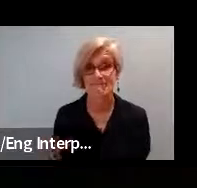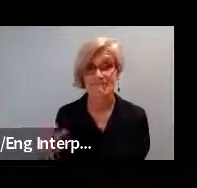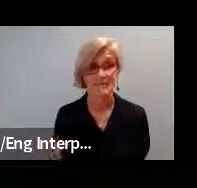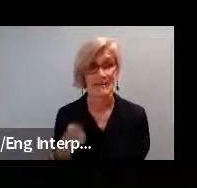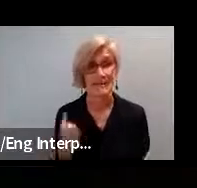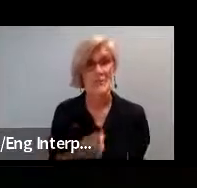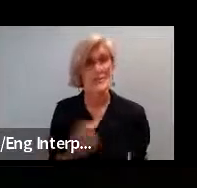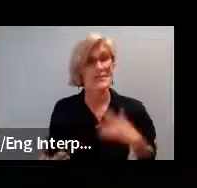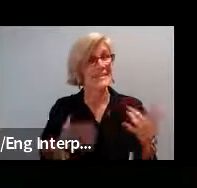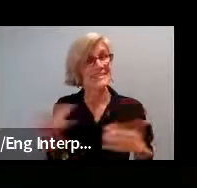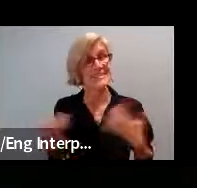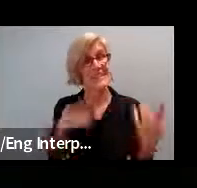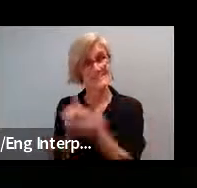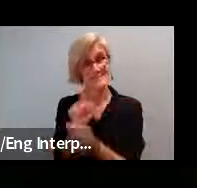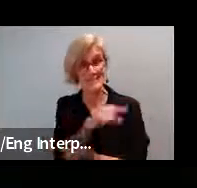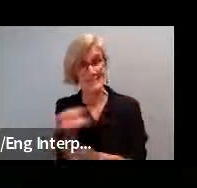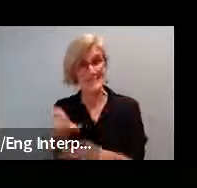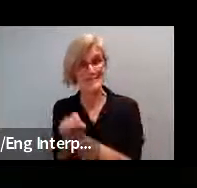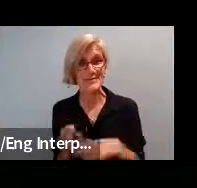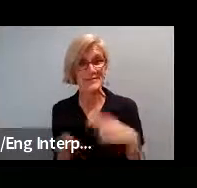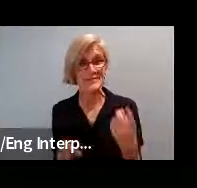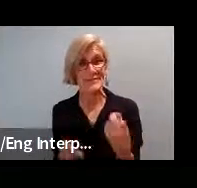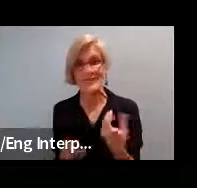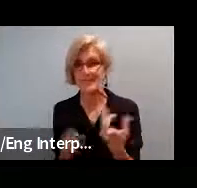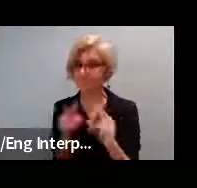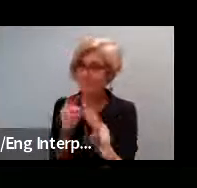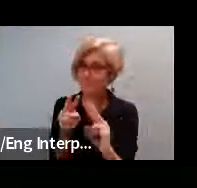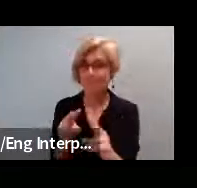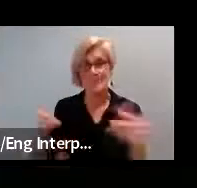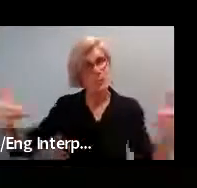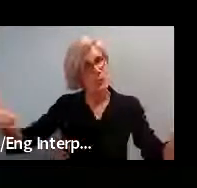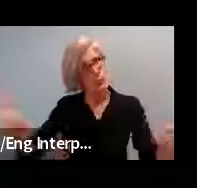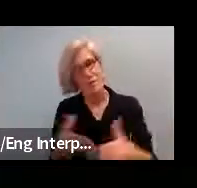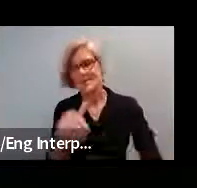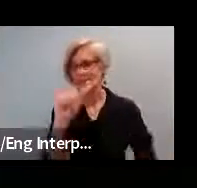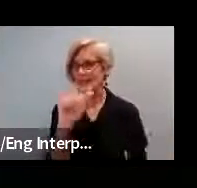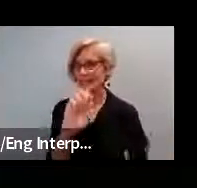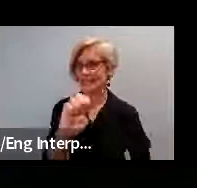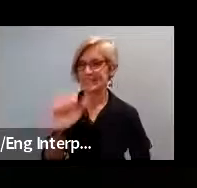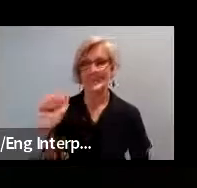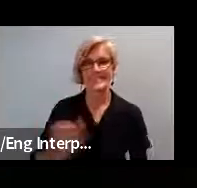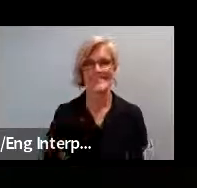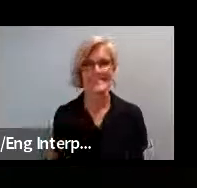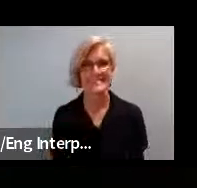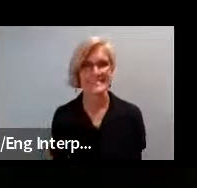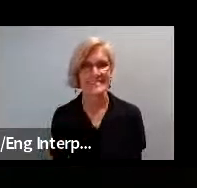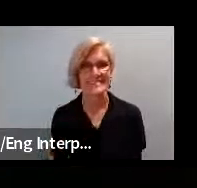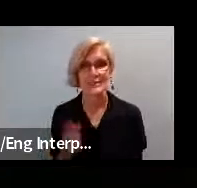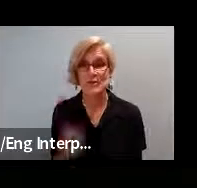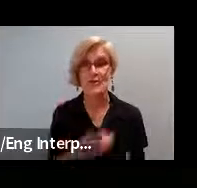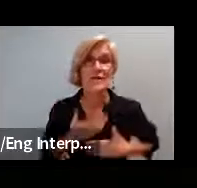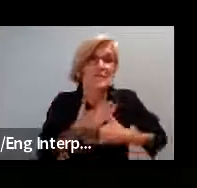just excited to meet you, and we were just to welcome you to AEA, and we're going to have a blast.